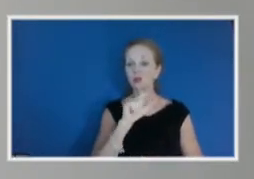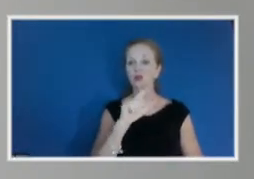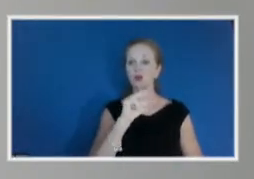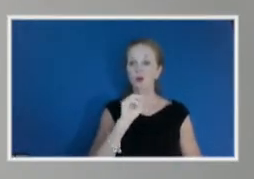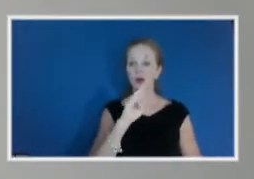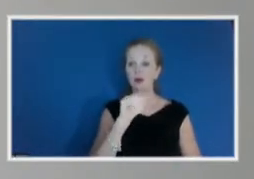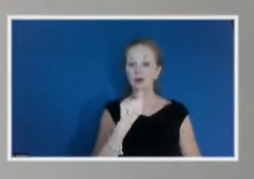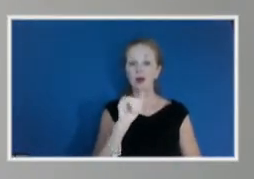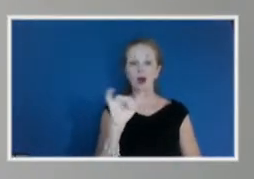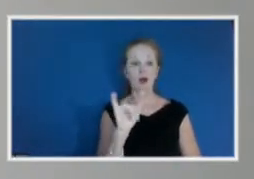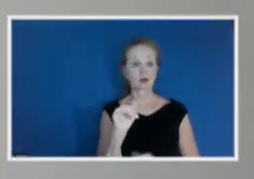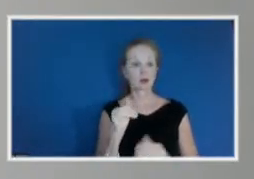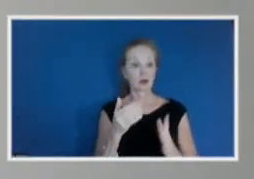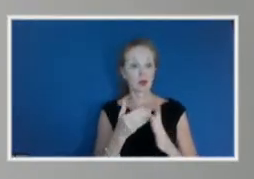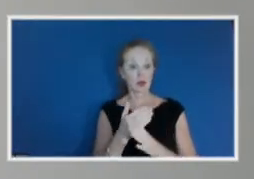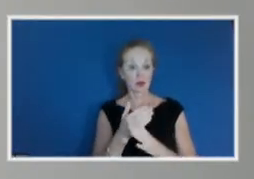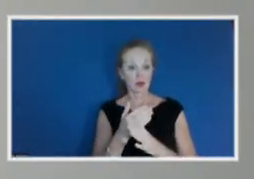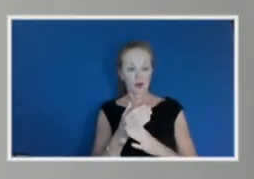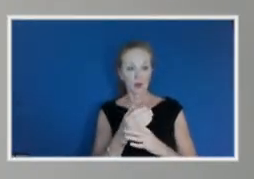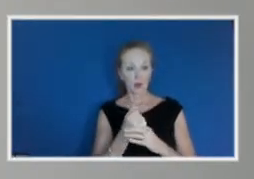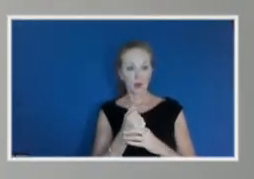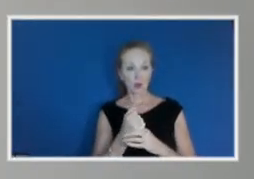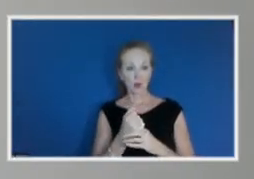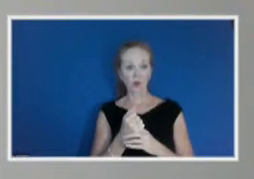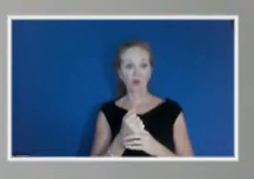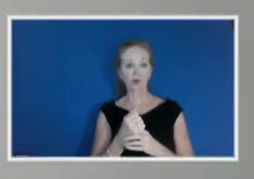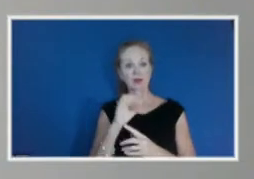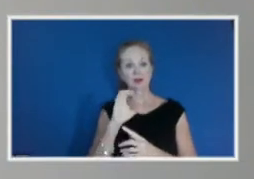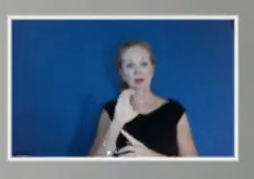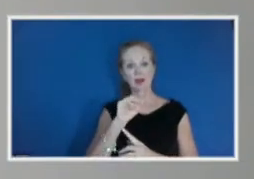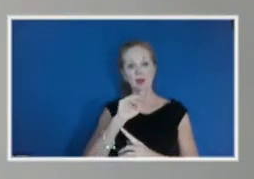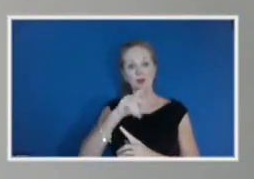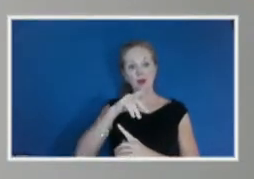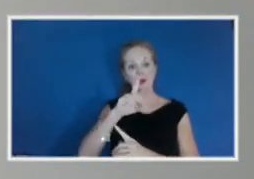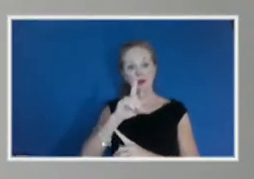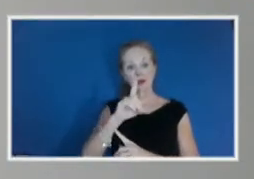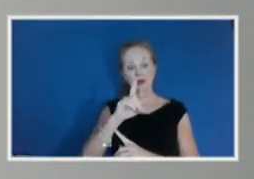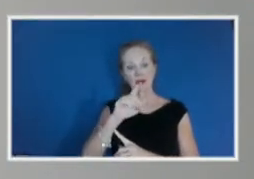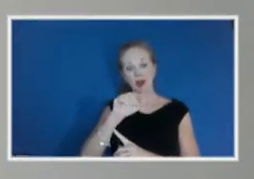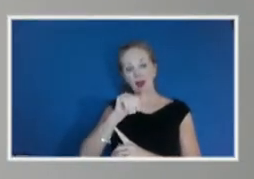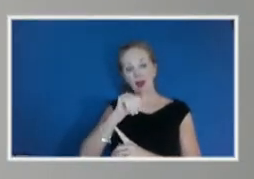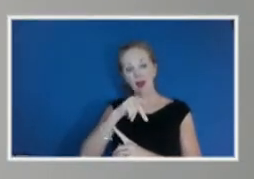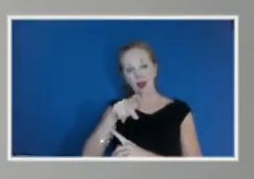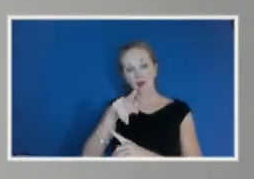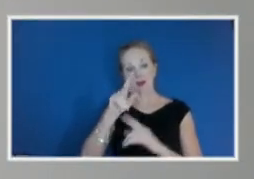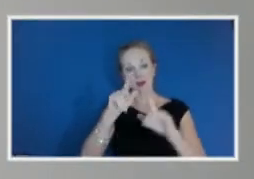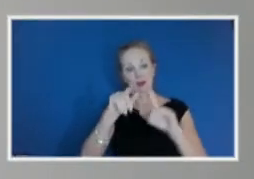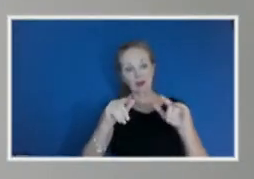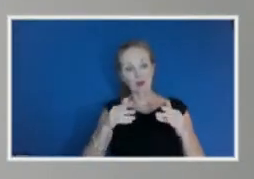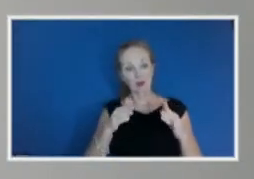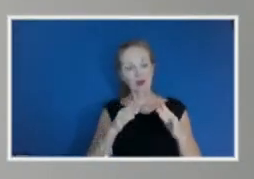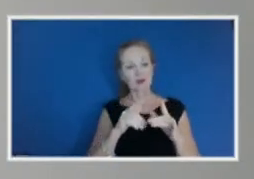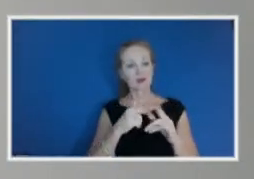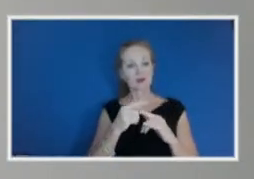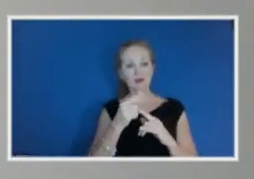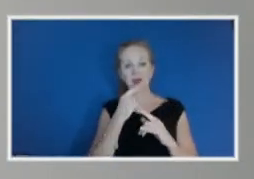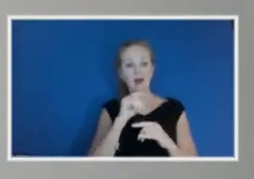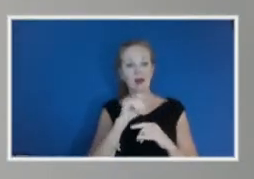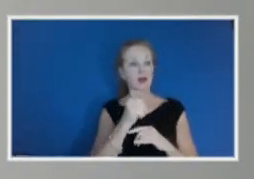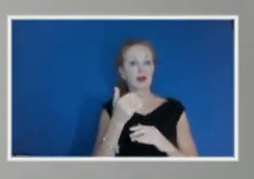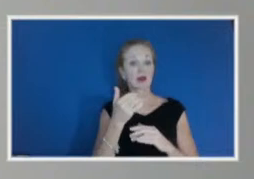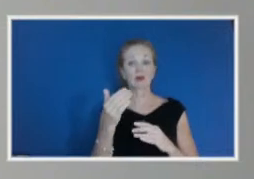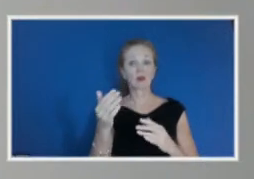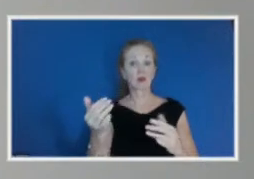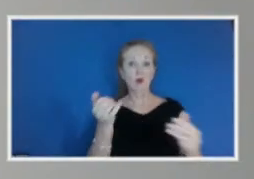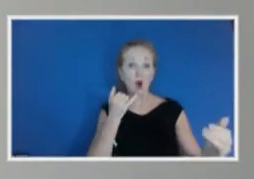as through the CMPD app, different ways that we're able to say that instead of calling us and